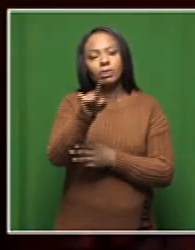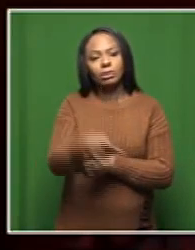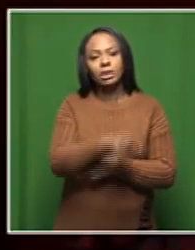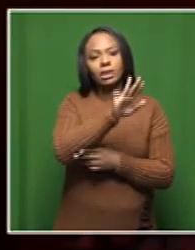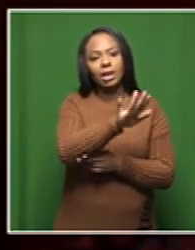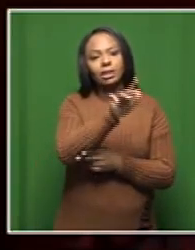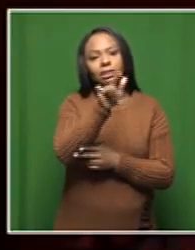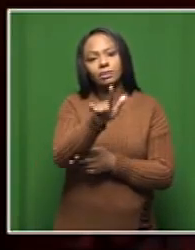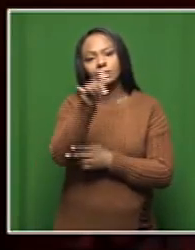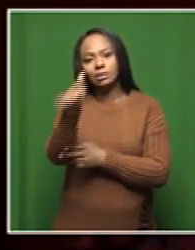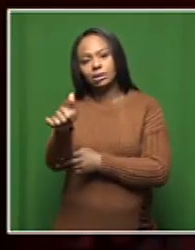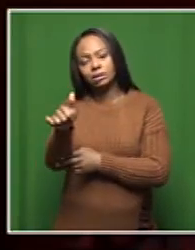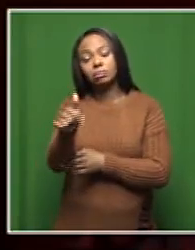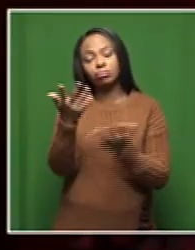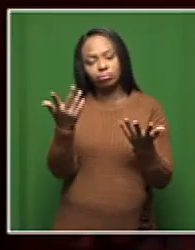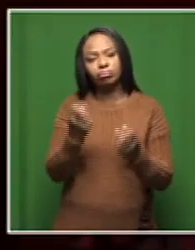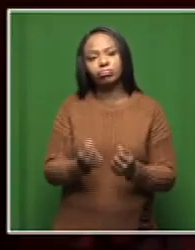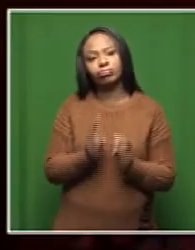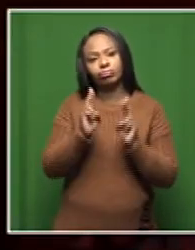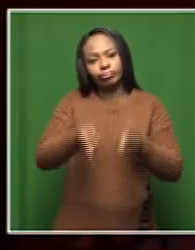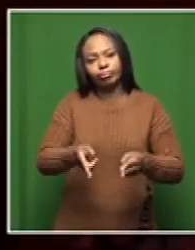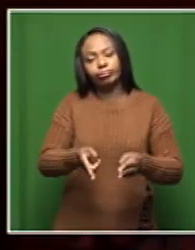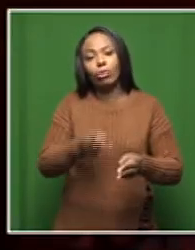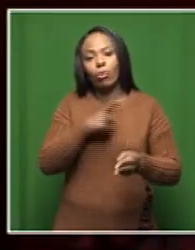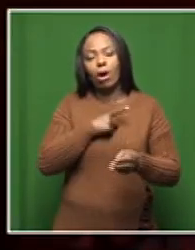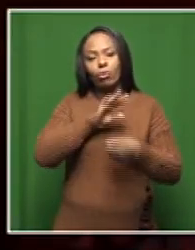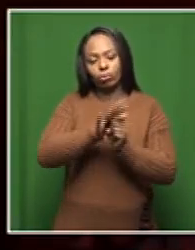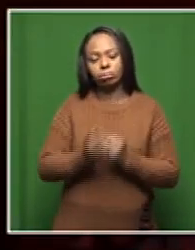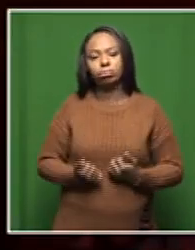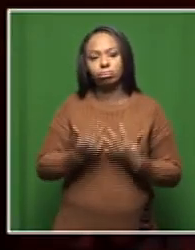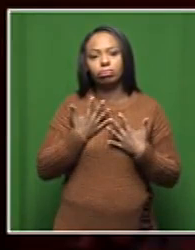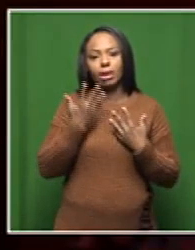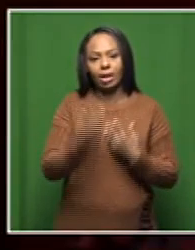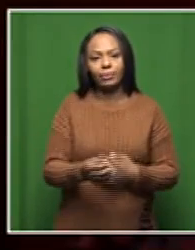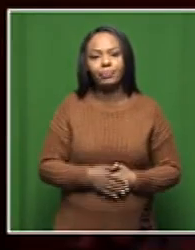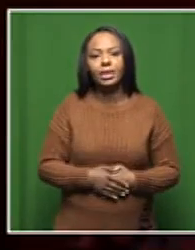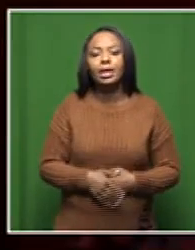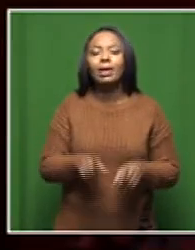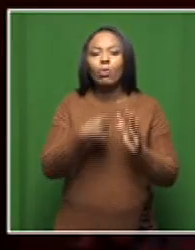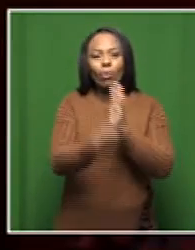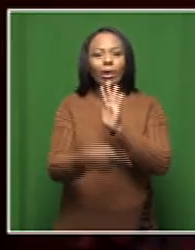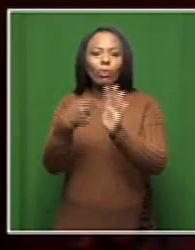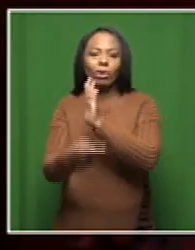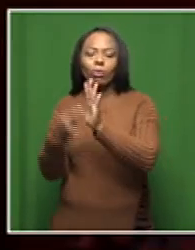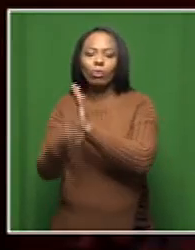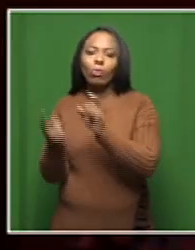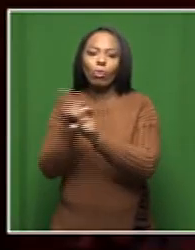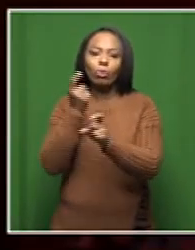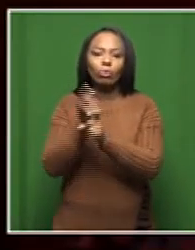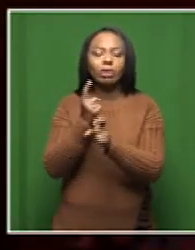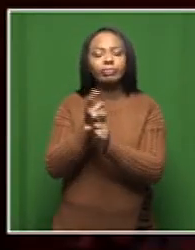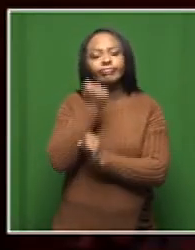55,976 people have succumbed to COVID-19 related illnesses. And like every week, we're sending our